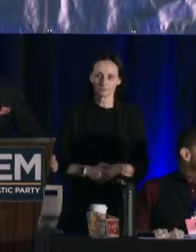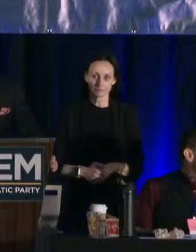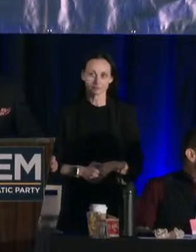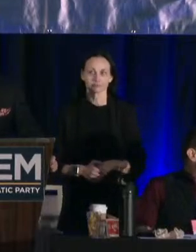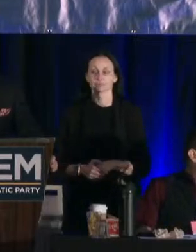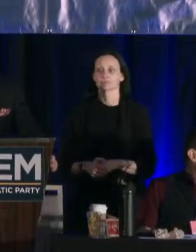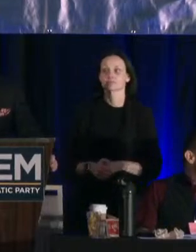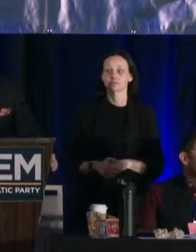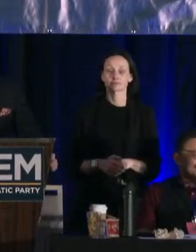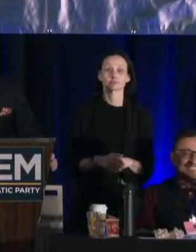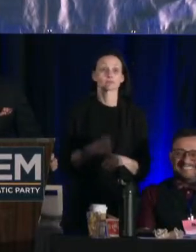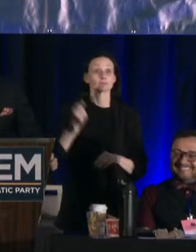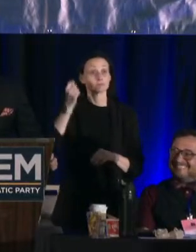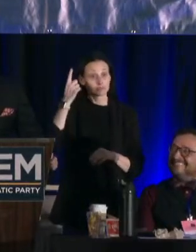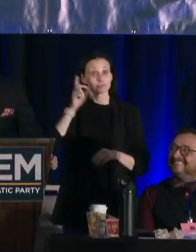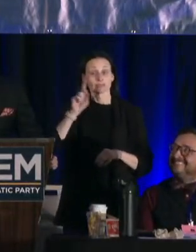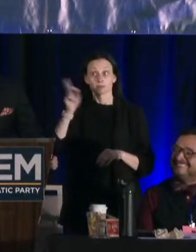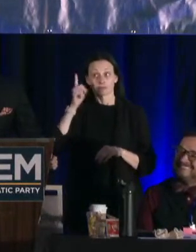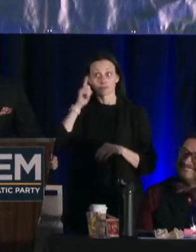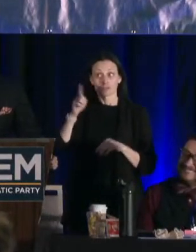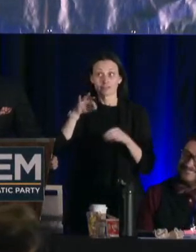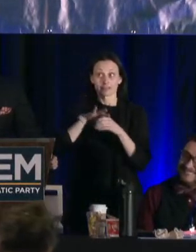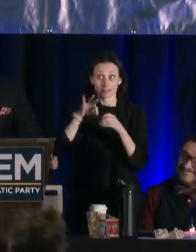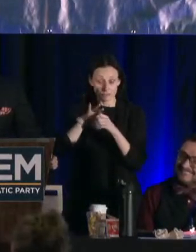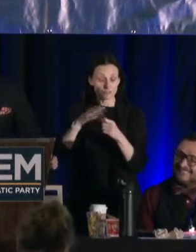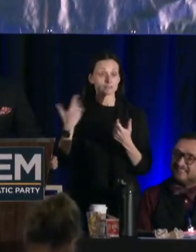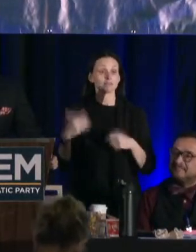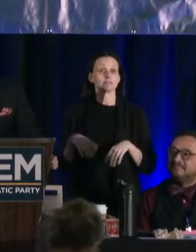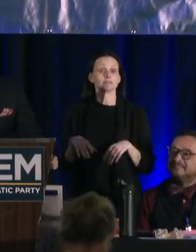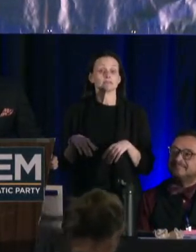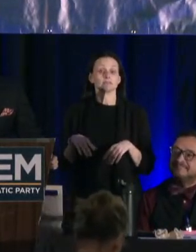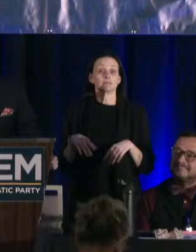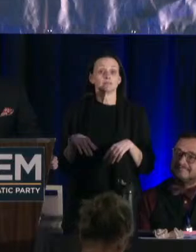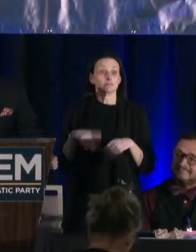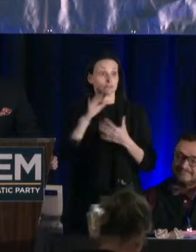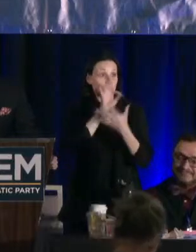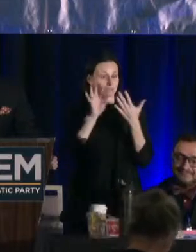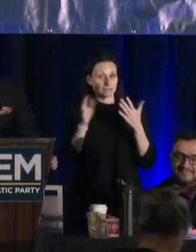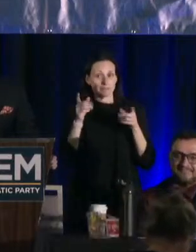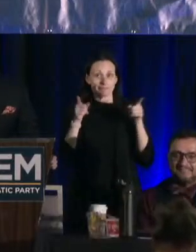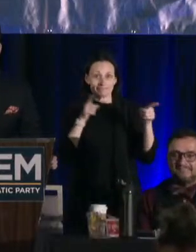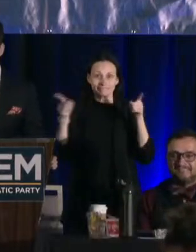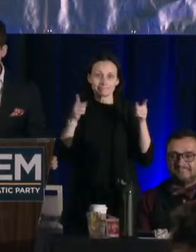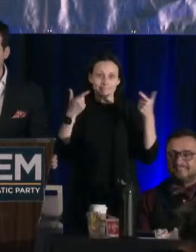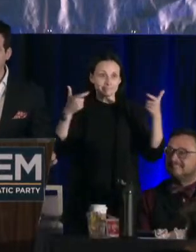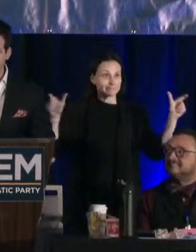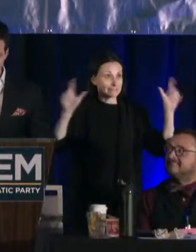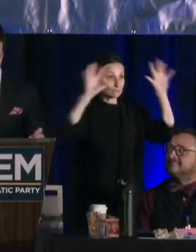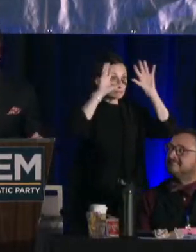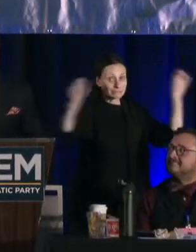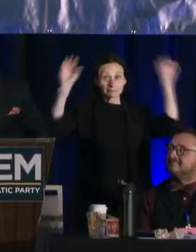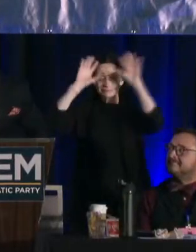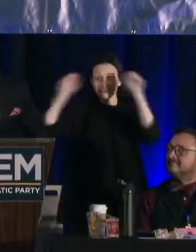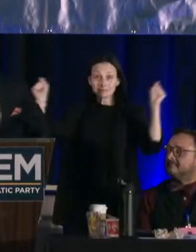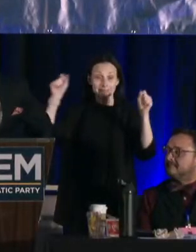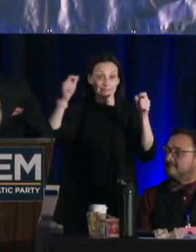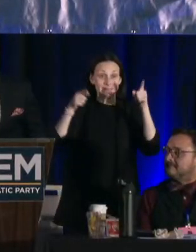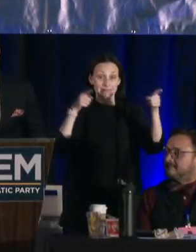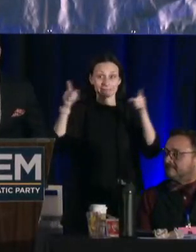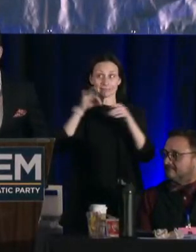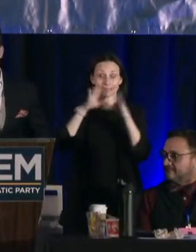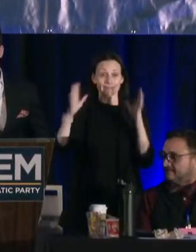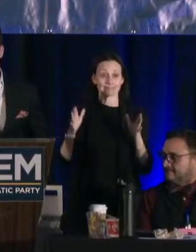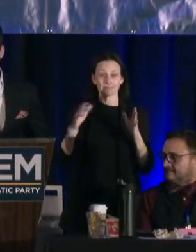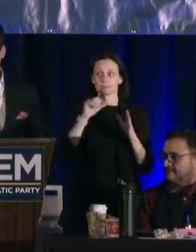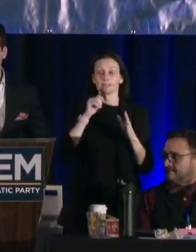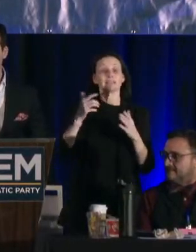The stakes for young Democrats in this election could not be higher. The choices between the two major presidential candidates could not be clearer, and